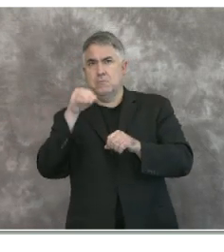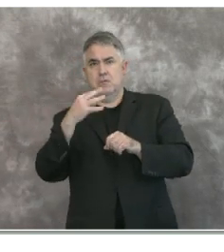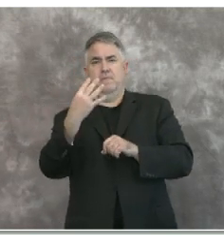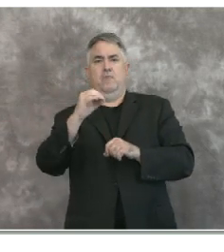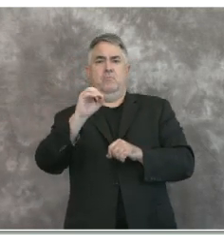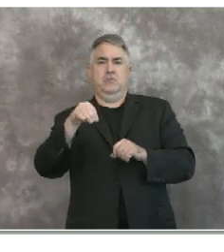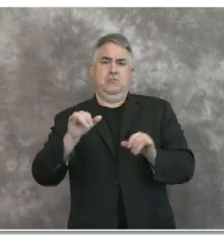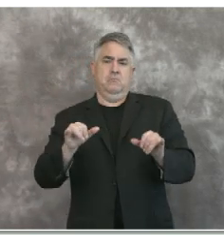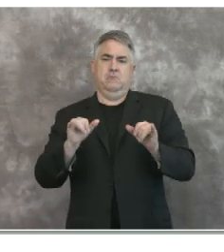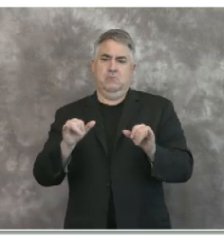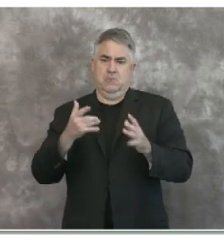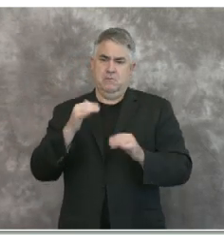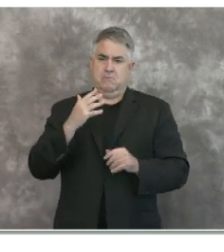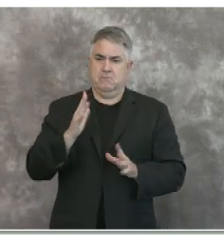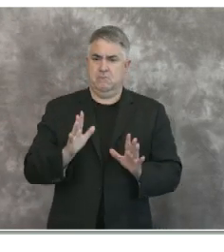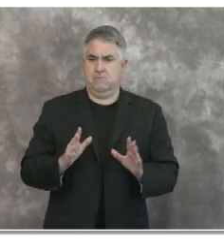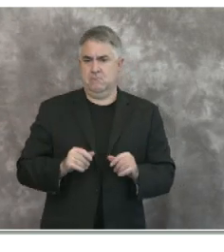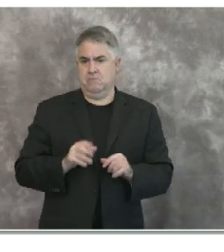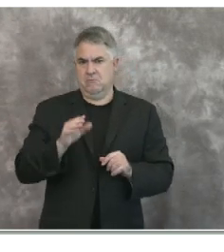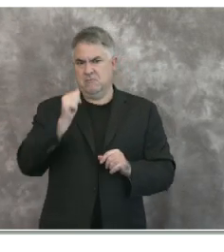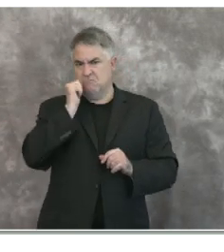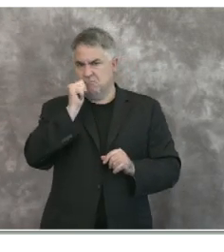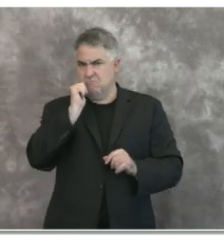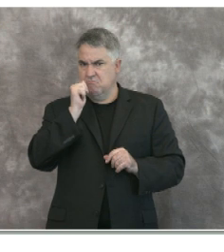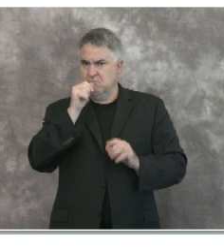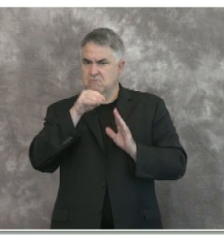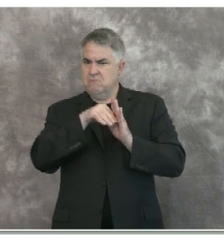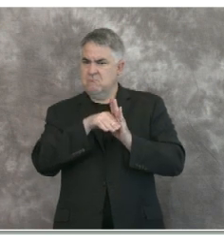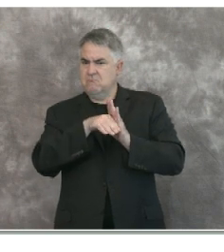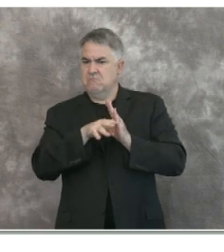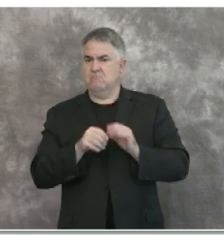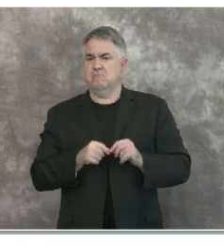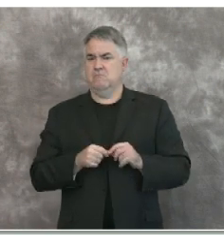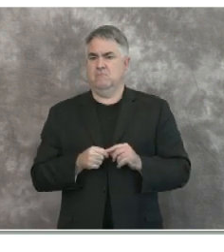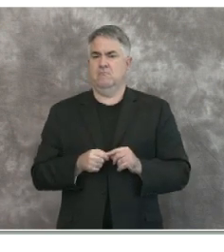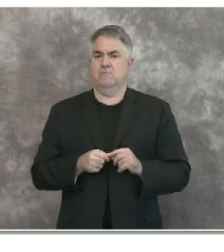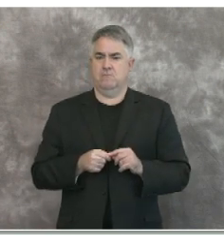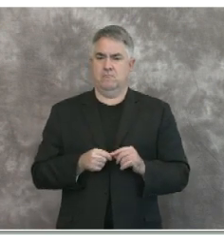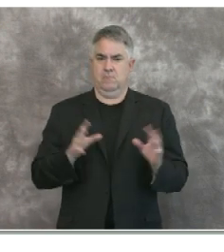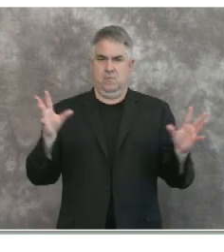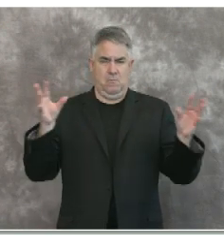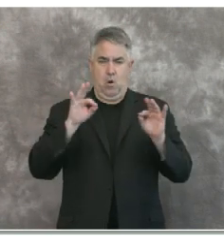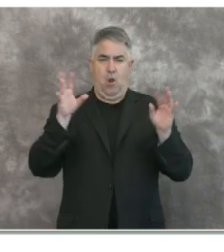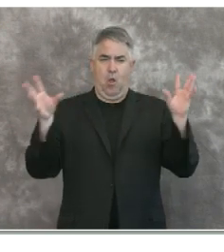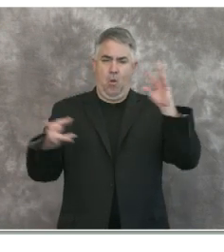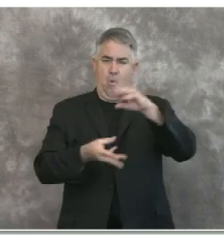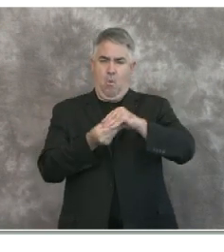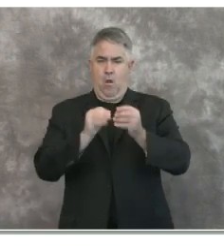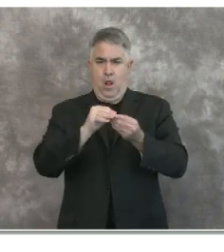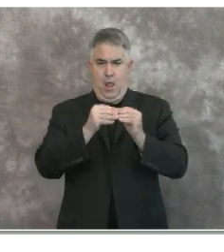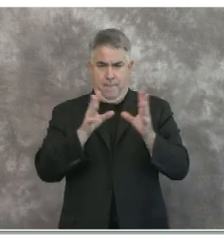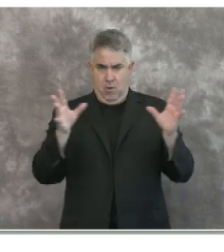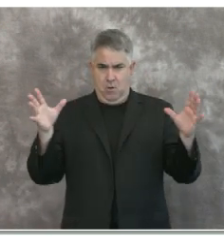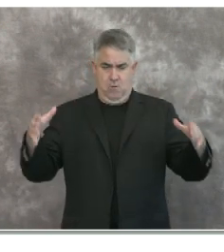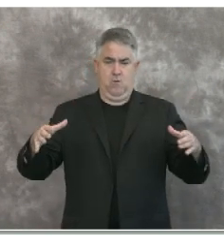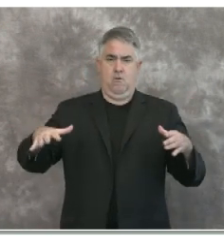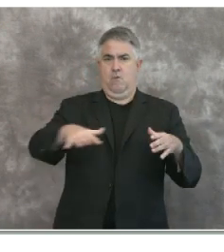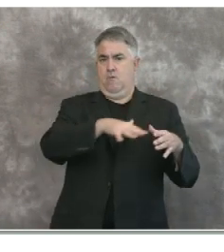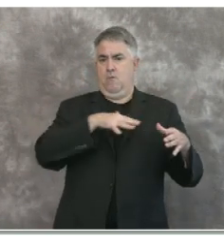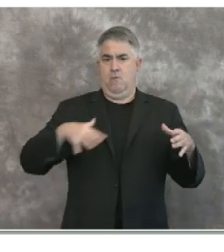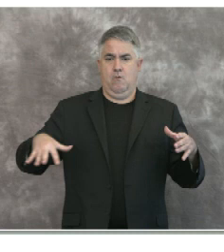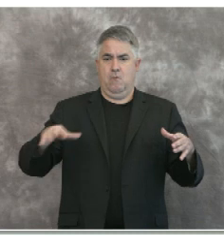Again, day-to-day numbers are not as important as the overall trends. A little higher than our 14-day rolling average, but certainly